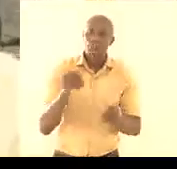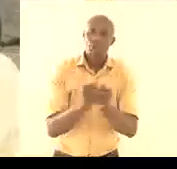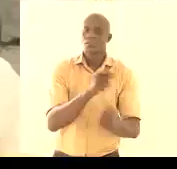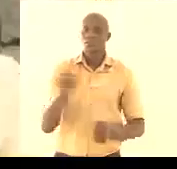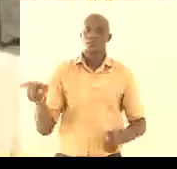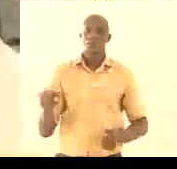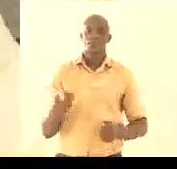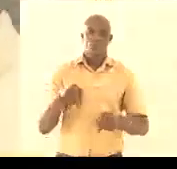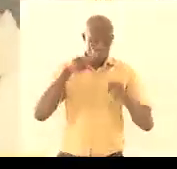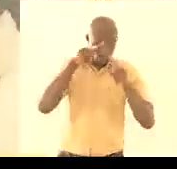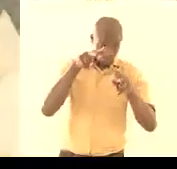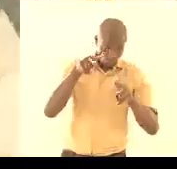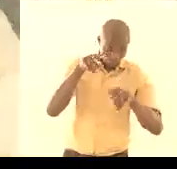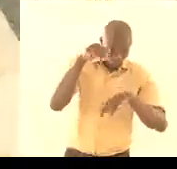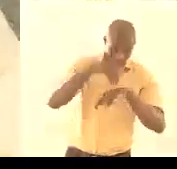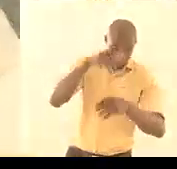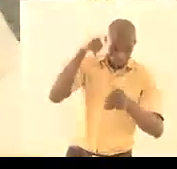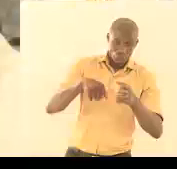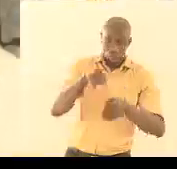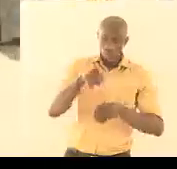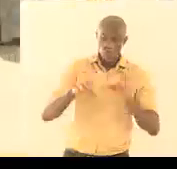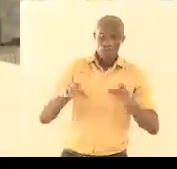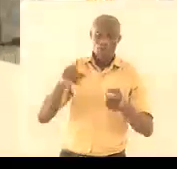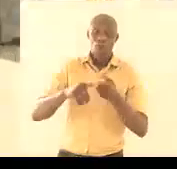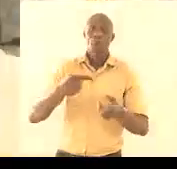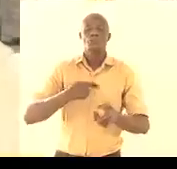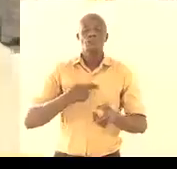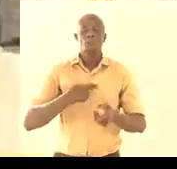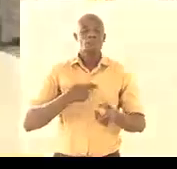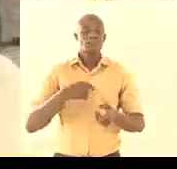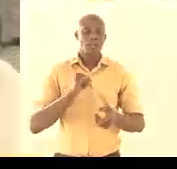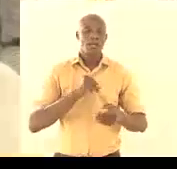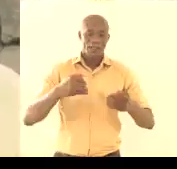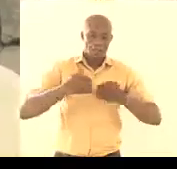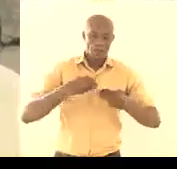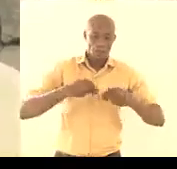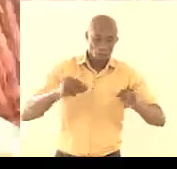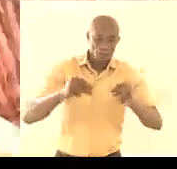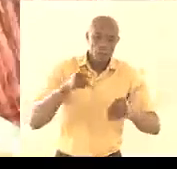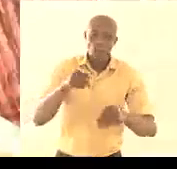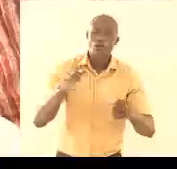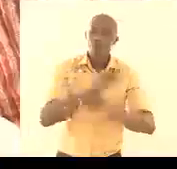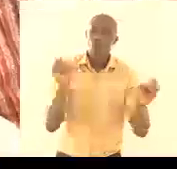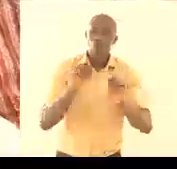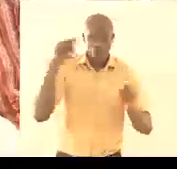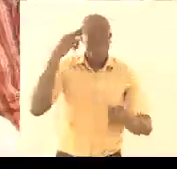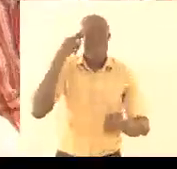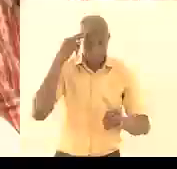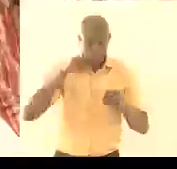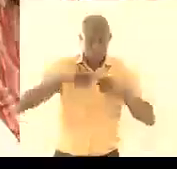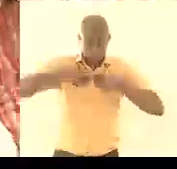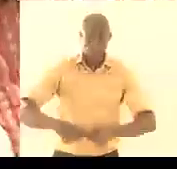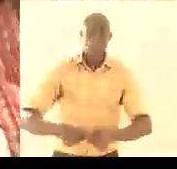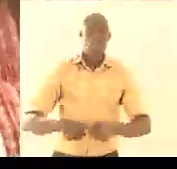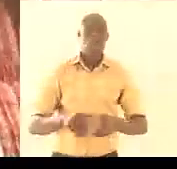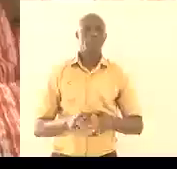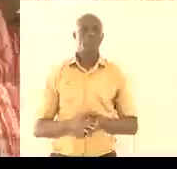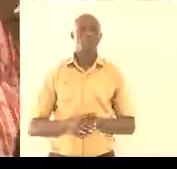with you. Look at what you did to me, but I have moved on. You have no reason to remain there.